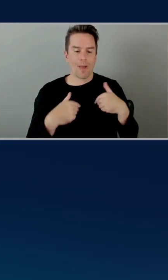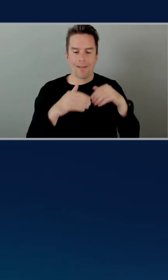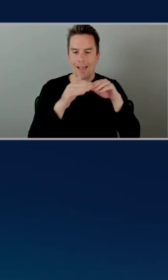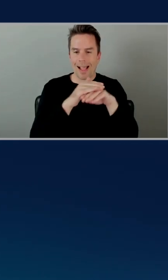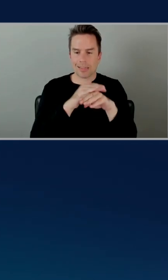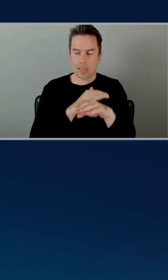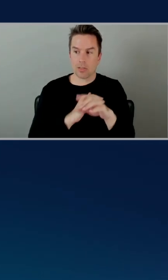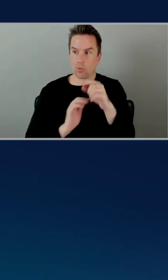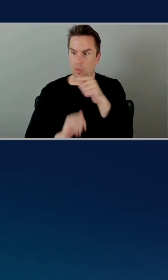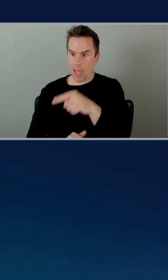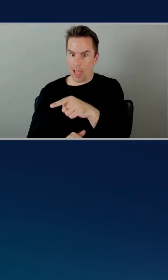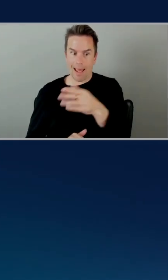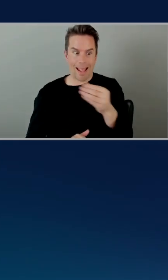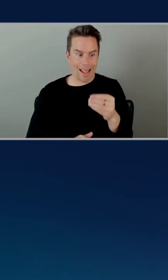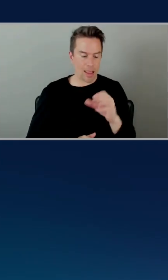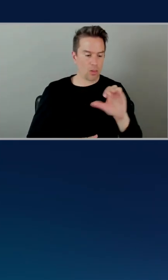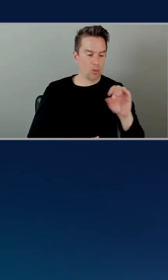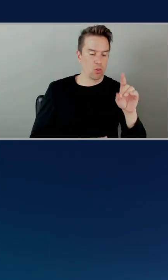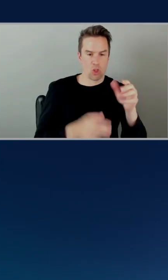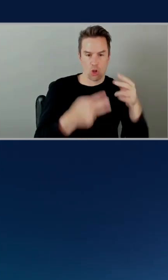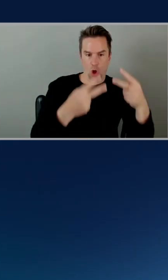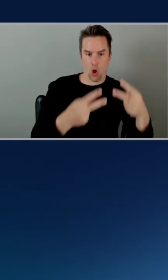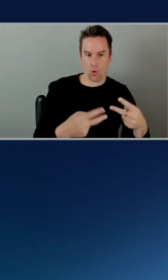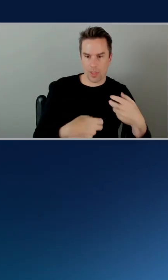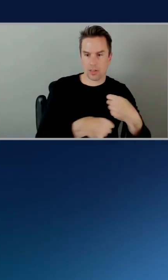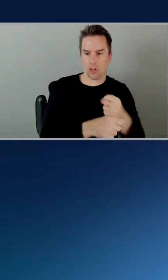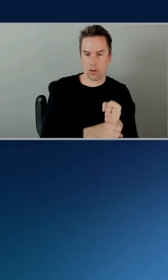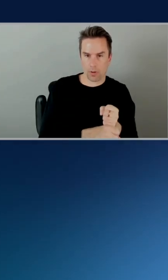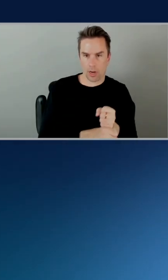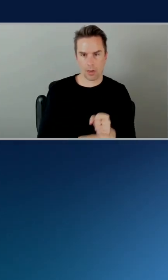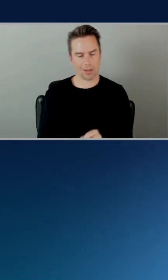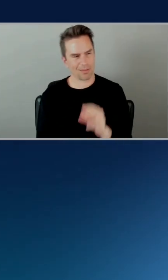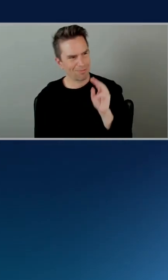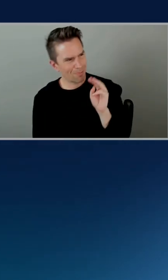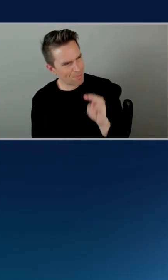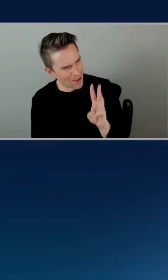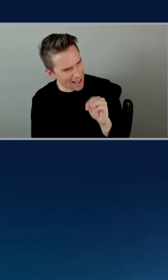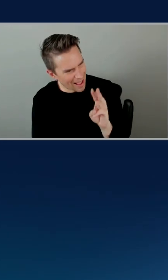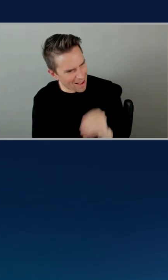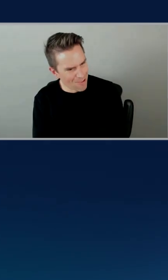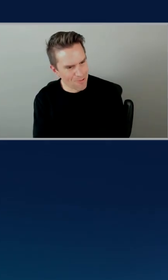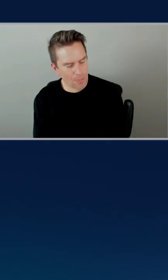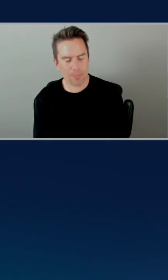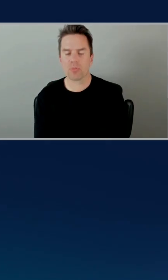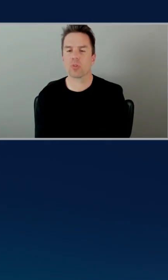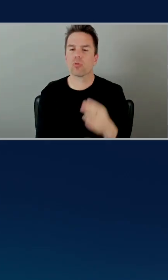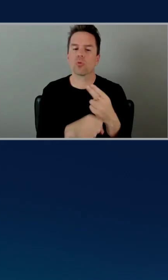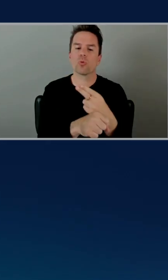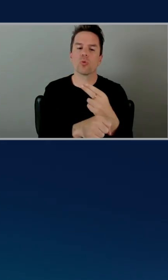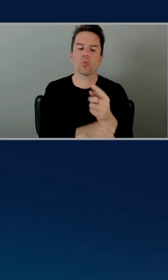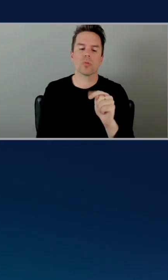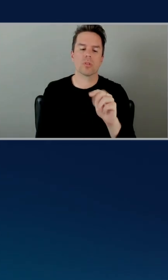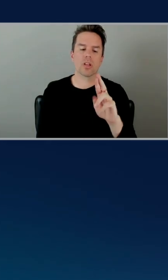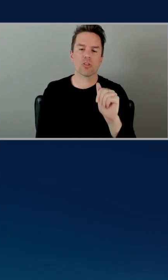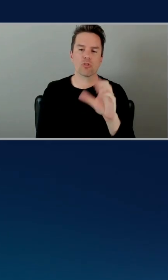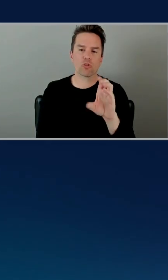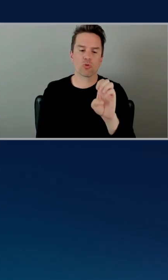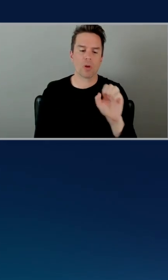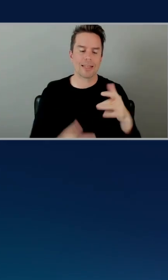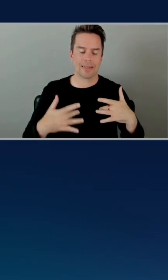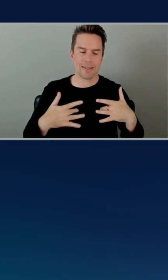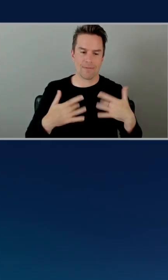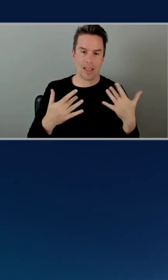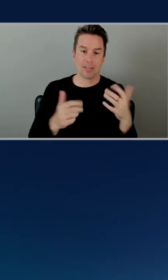generated. Wow. So using our trace events, so with agents, at each step, each time we